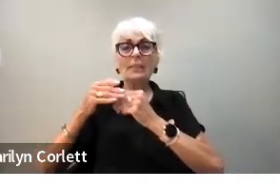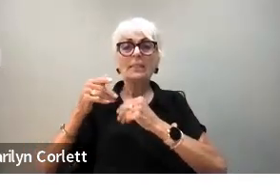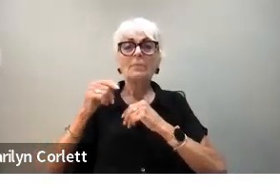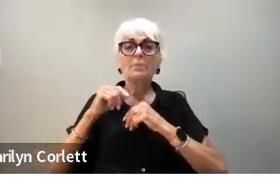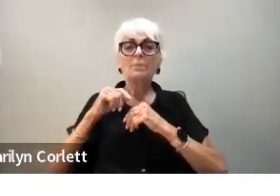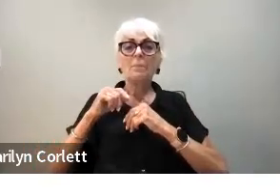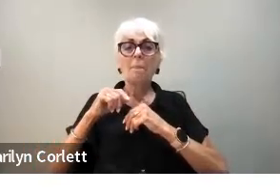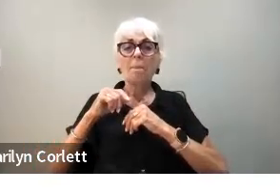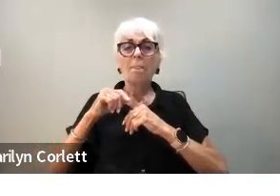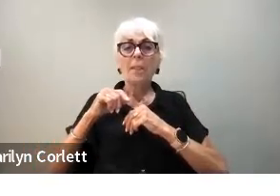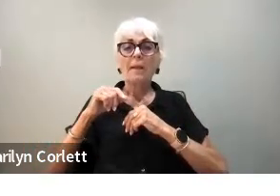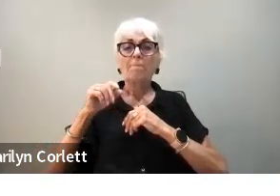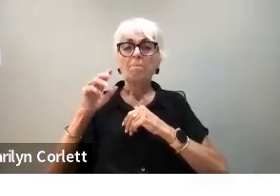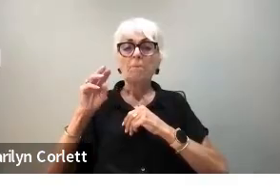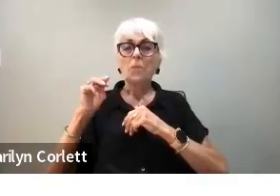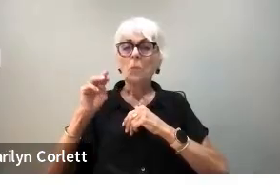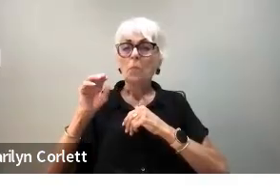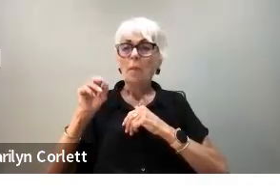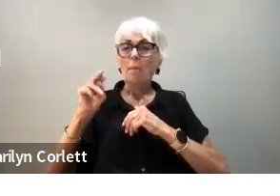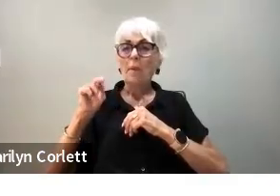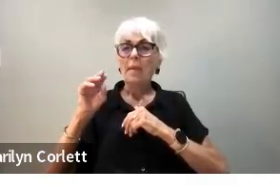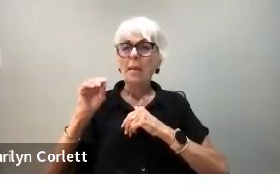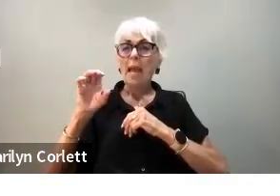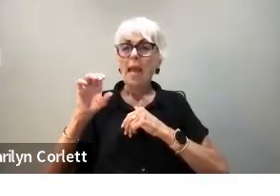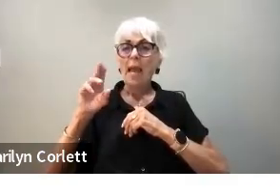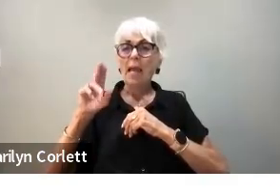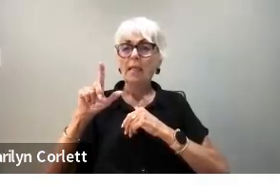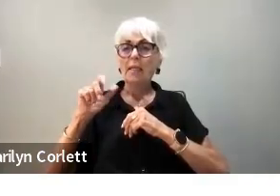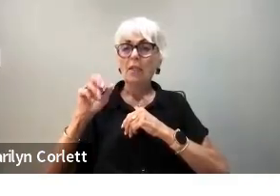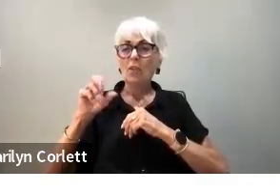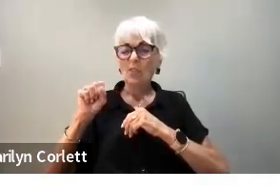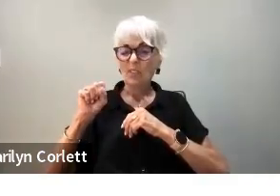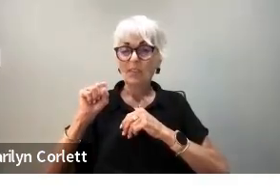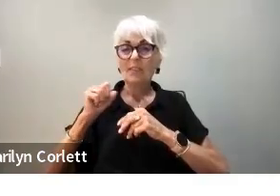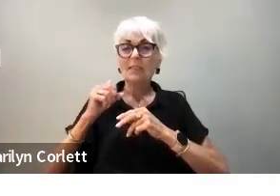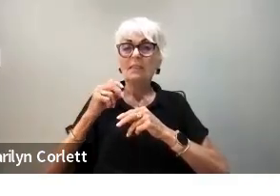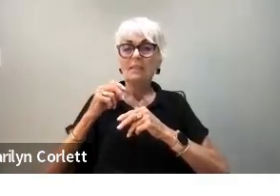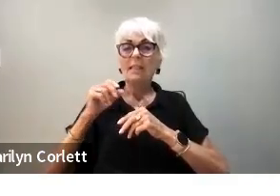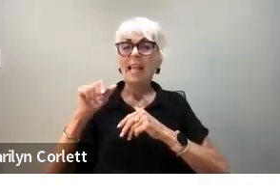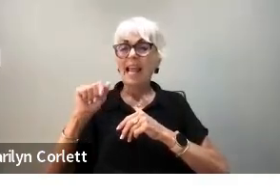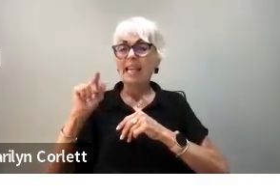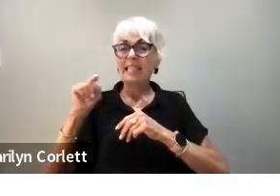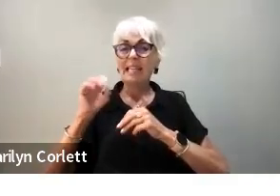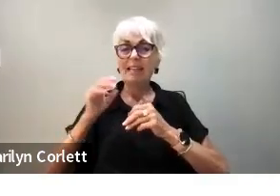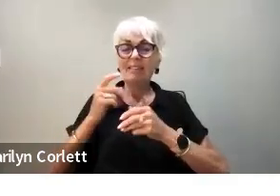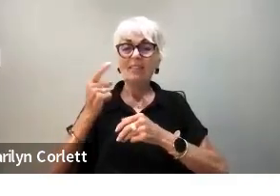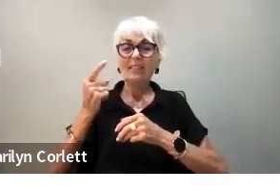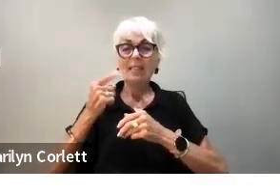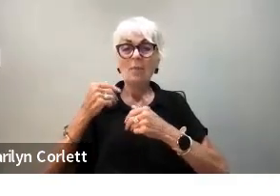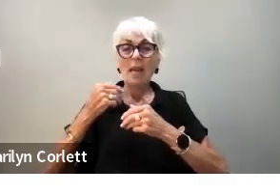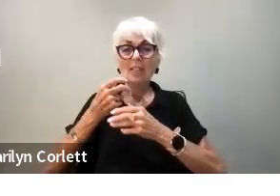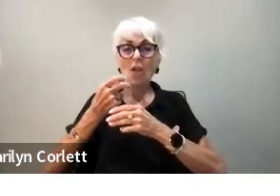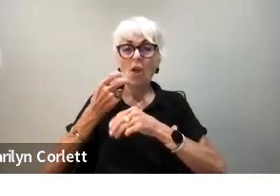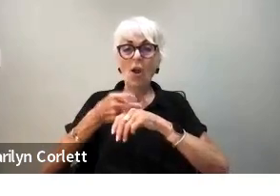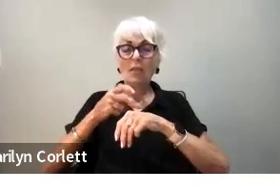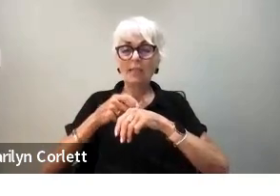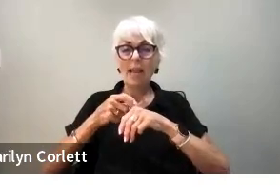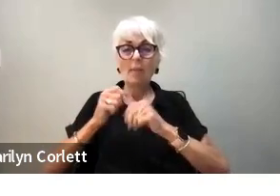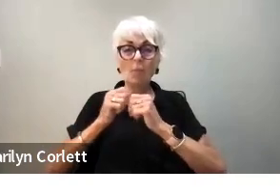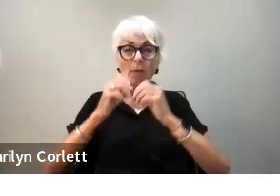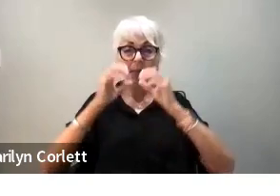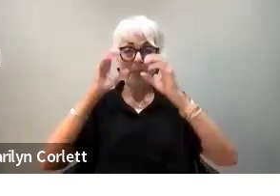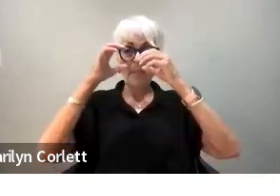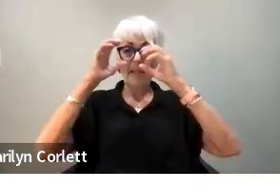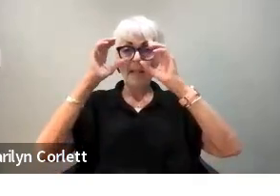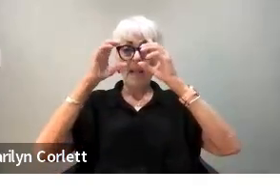considered AT. So if someone has a difficult time looking out both eyes through binoculars, binoculars